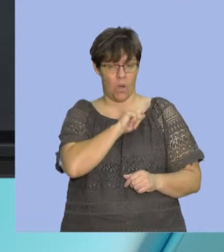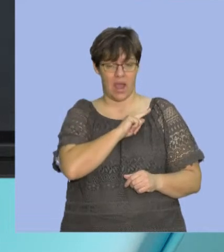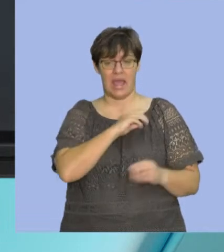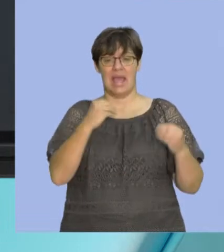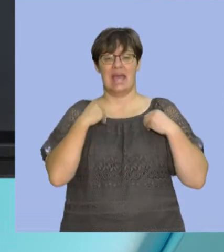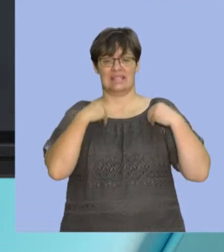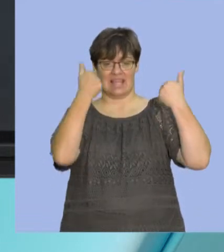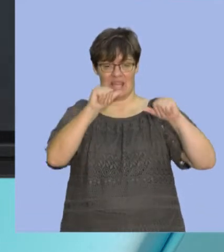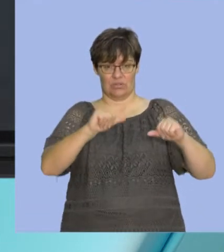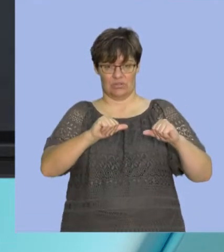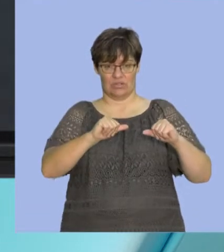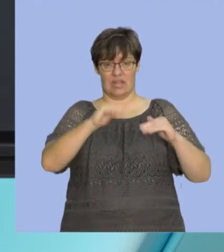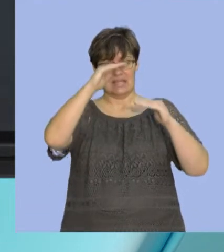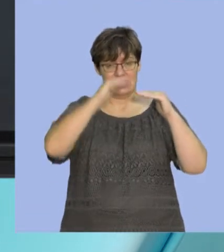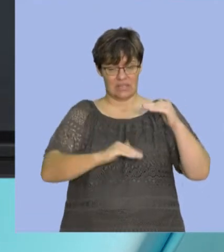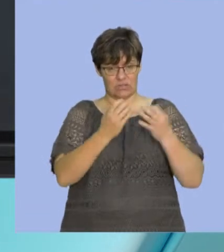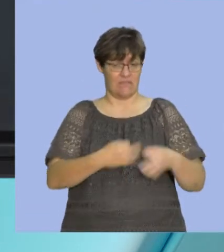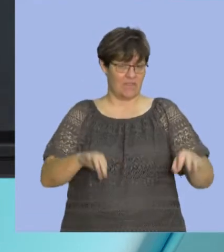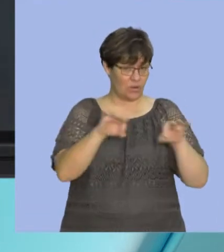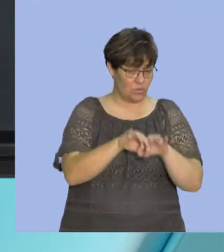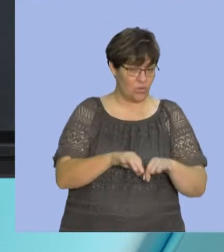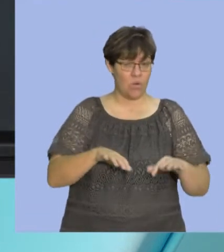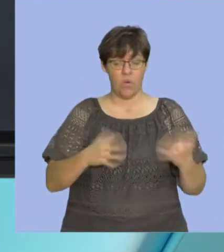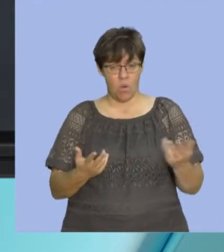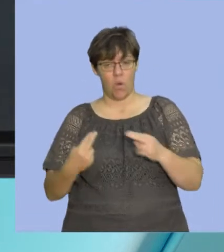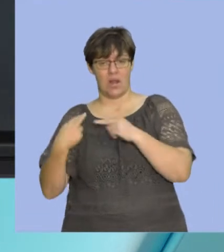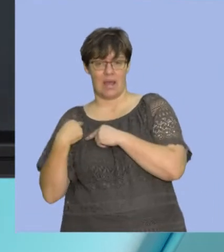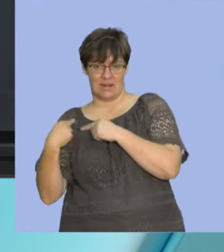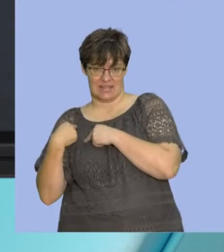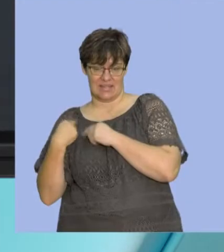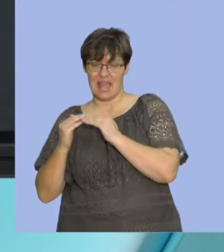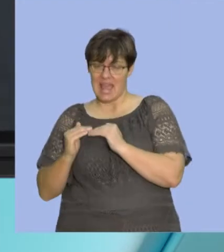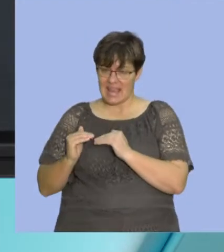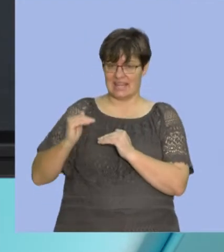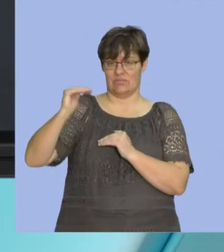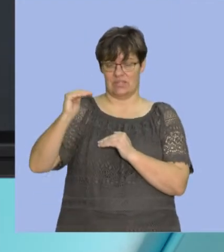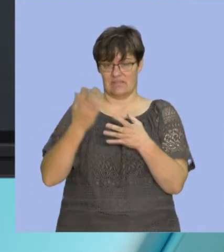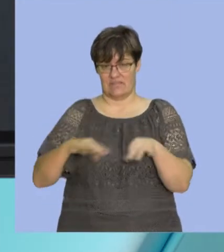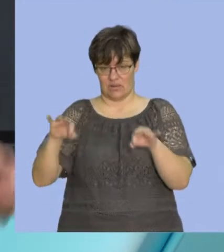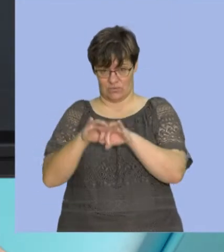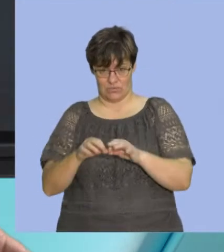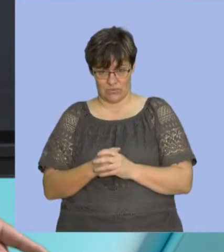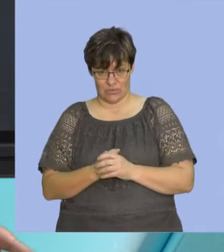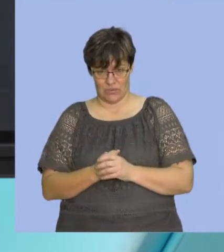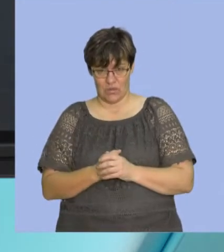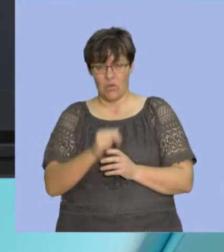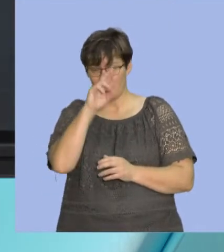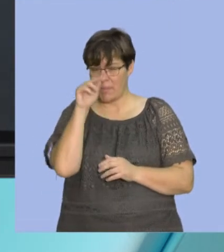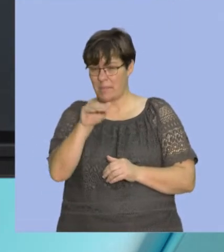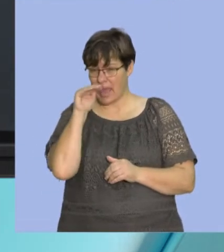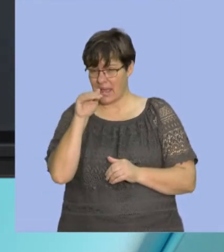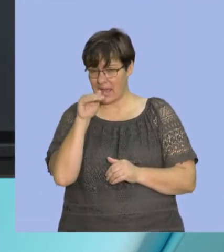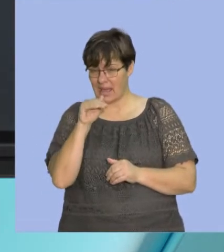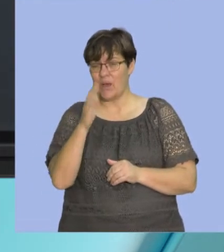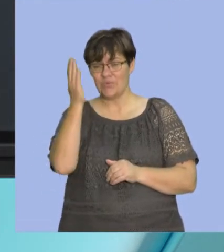account decreasing in value, or liability account increasing in value. Remember, when it comes to bank, know